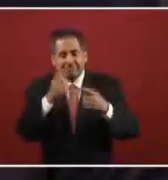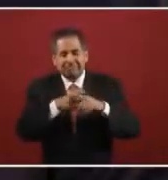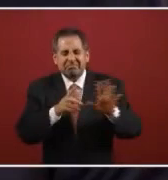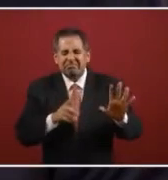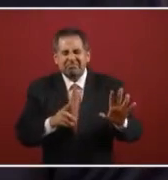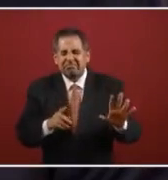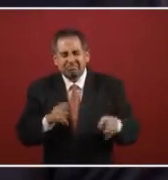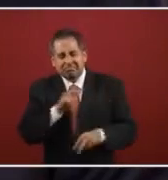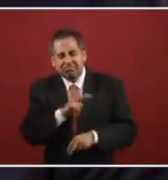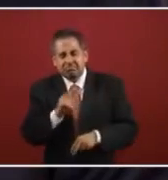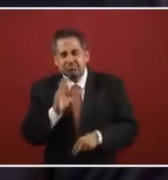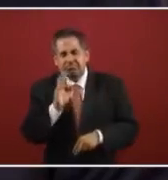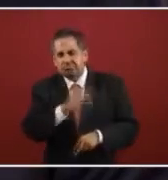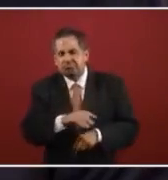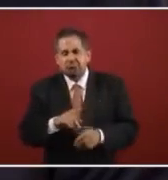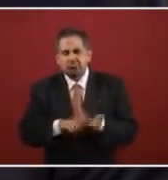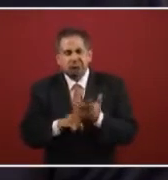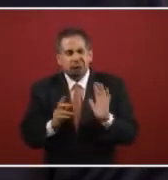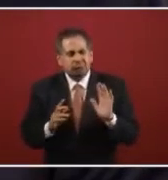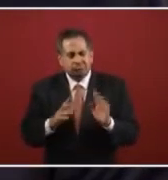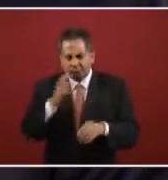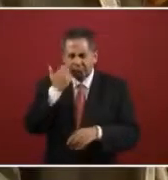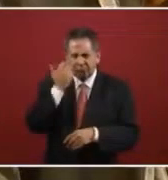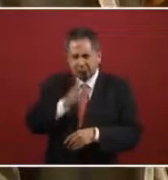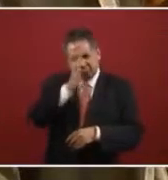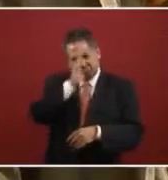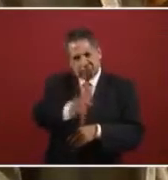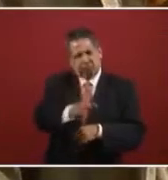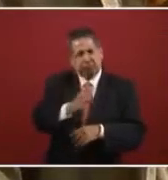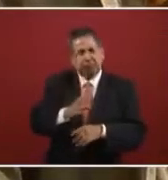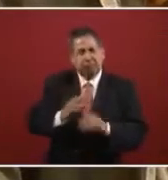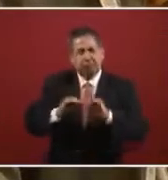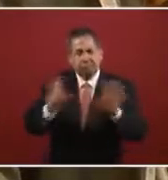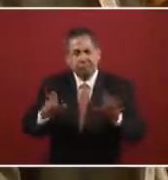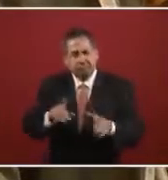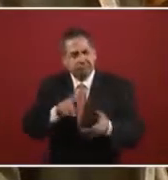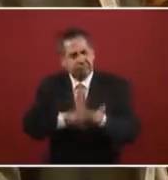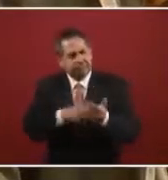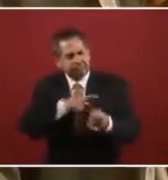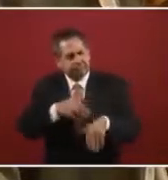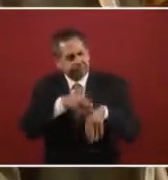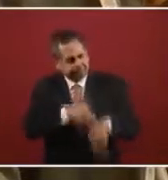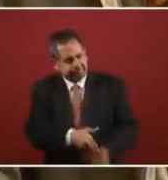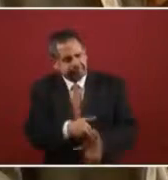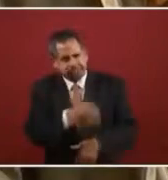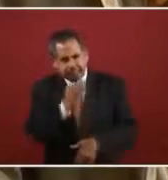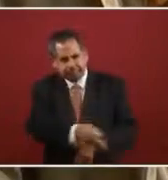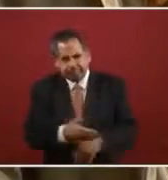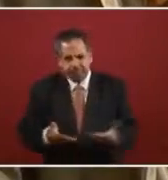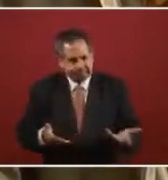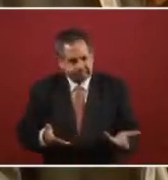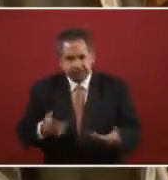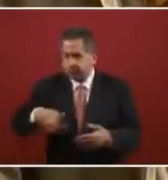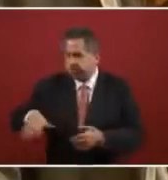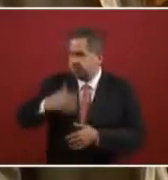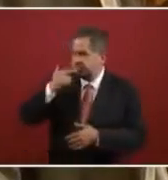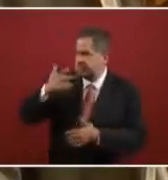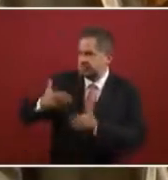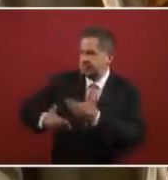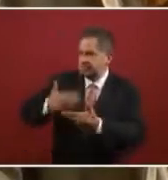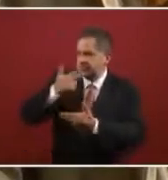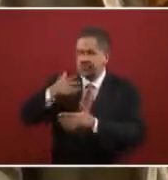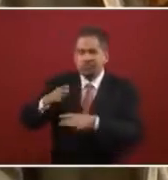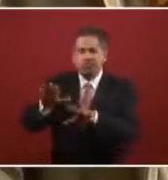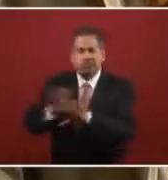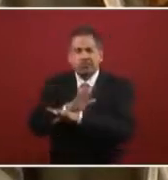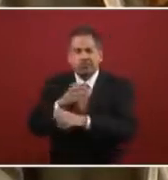those no miro people are las yelling cosas on de the otra front, manera de decir. but Tienen he que says asimilar they que need las to cosas realize están bien. that things are Y ahora good. que están bien las cosas, And